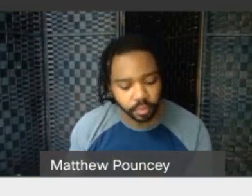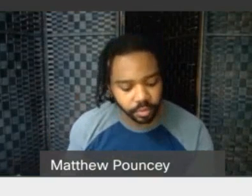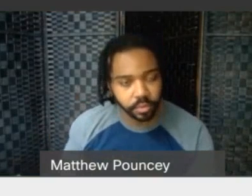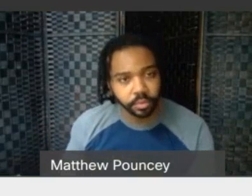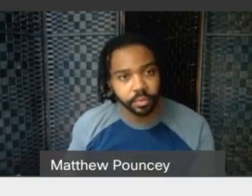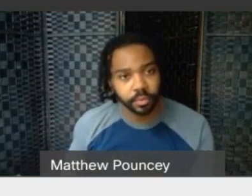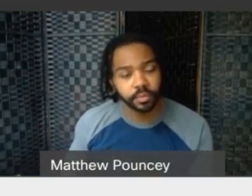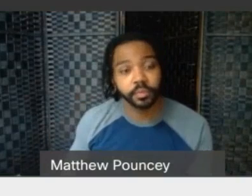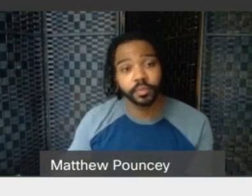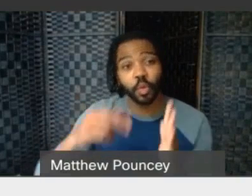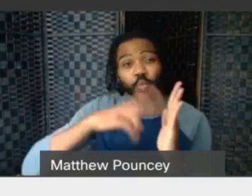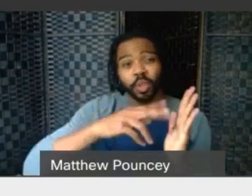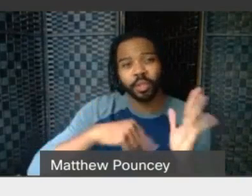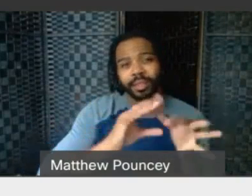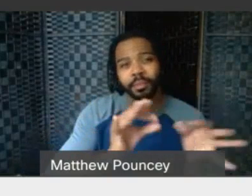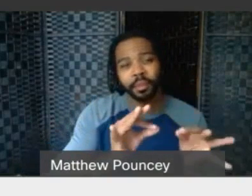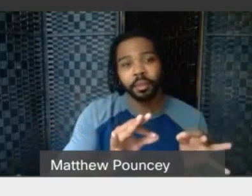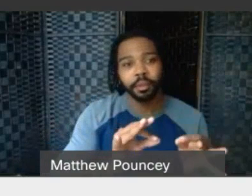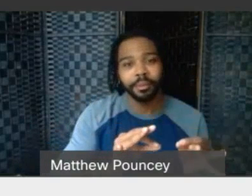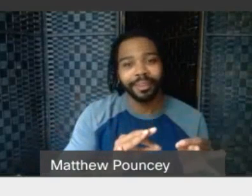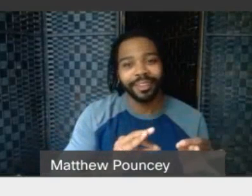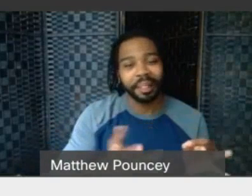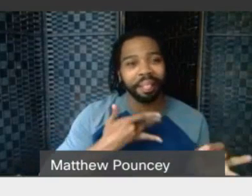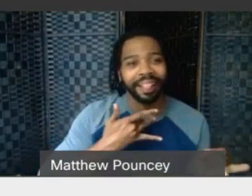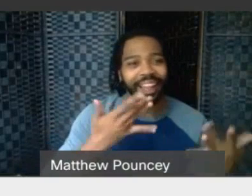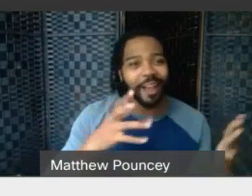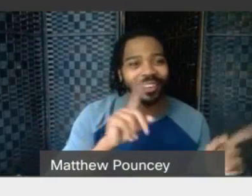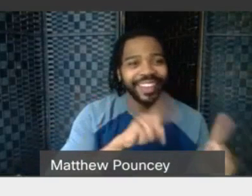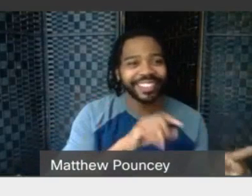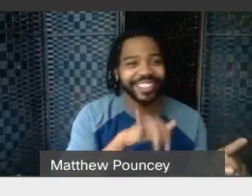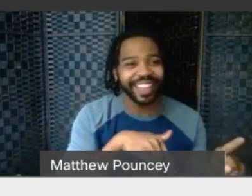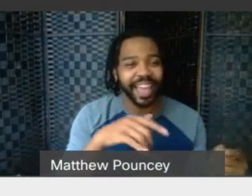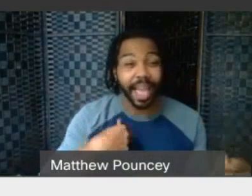How does the current percentage for staff? Oh, I just answered that, I believe.